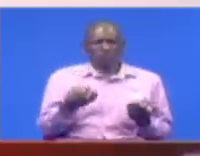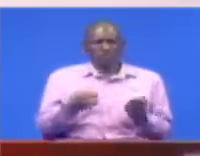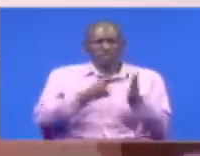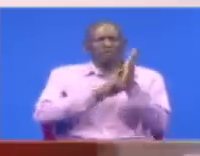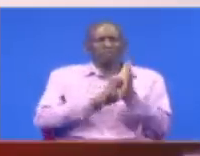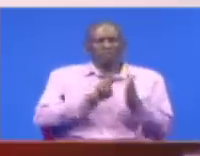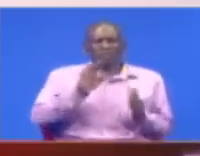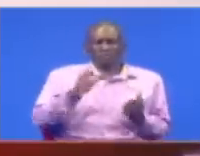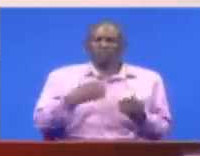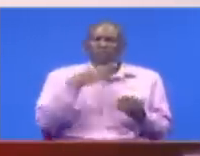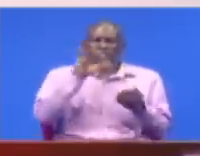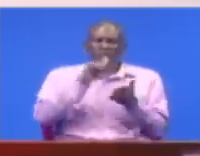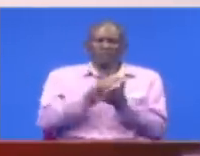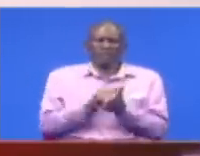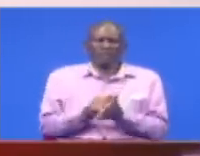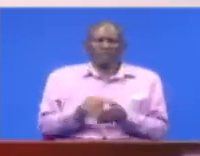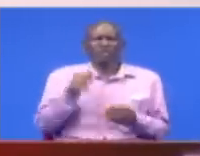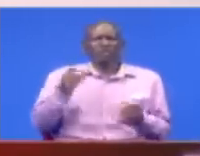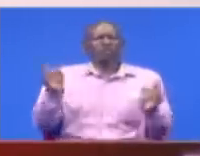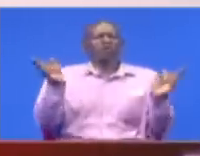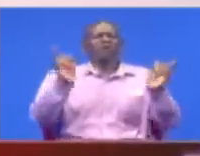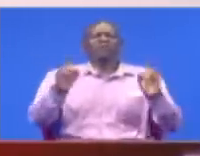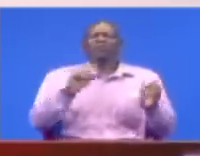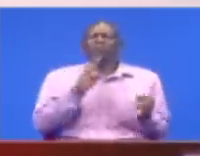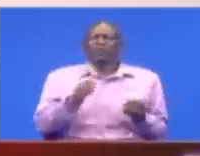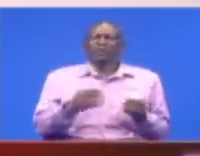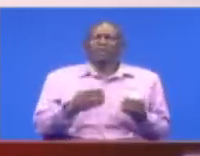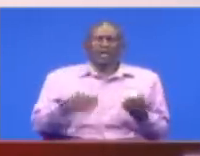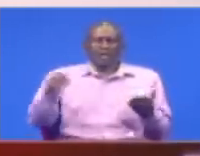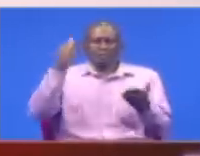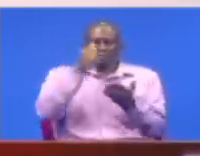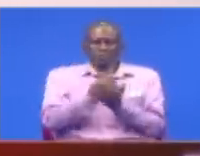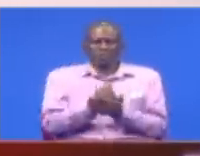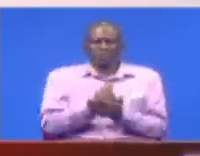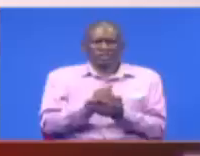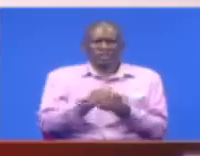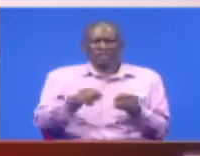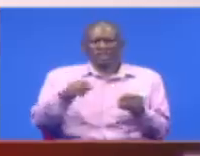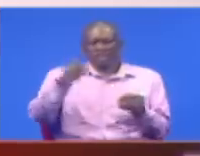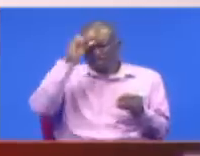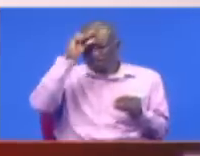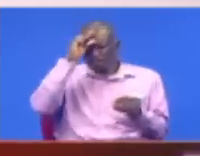representing him. You said that you have not been appointed